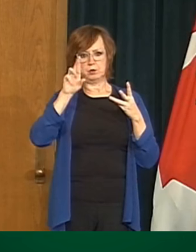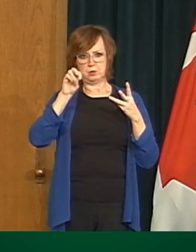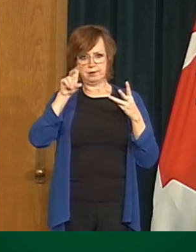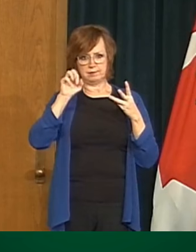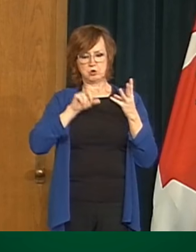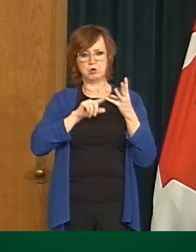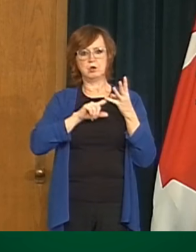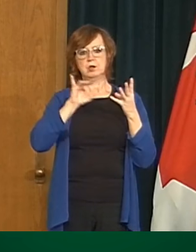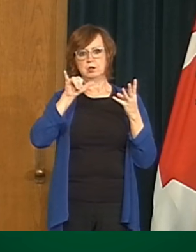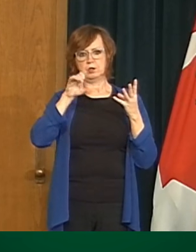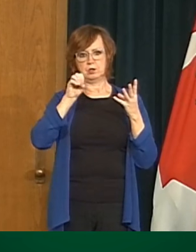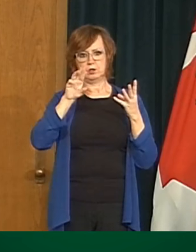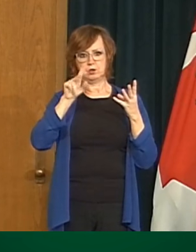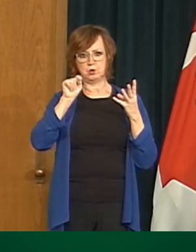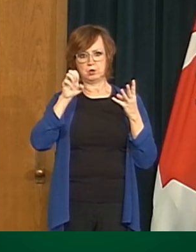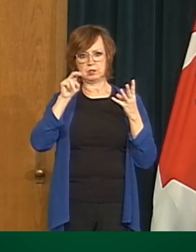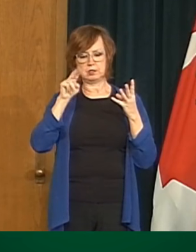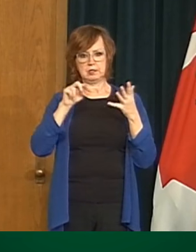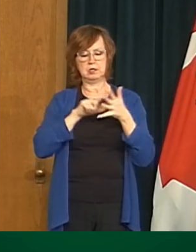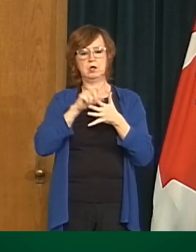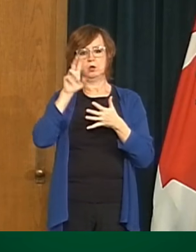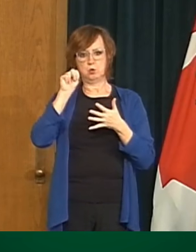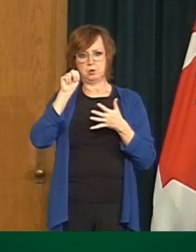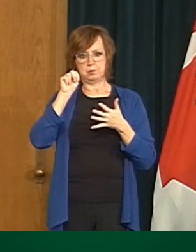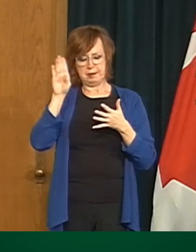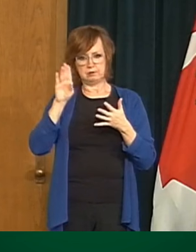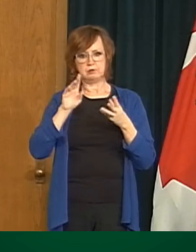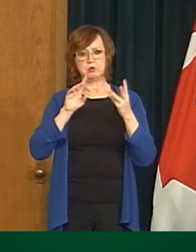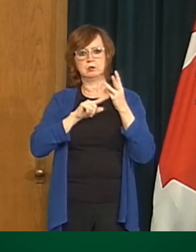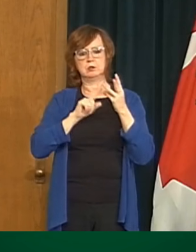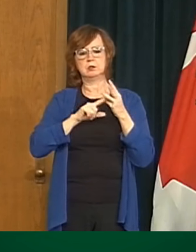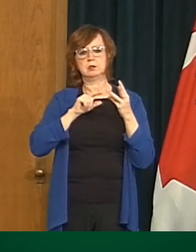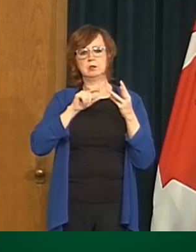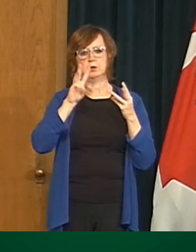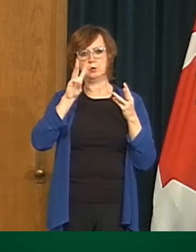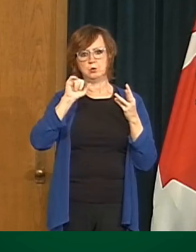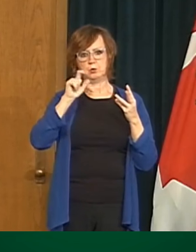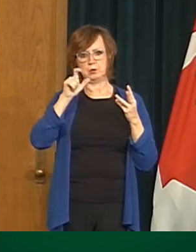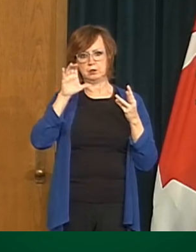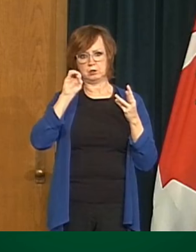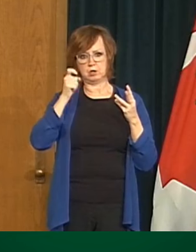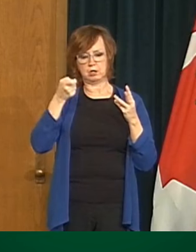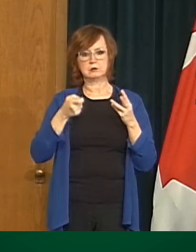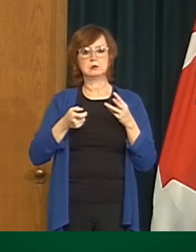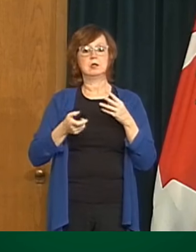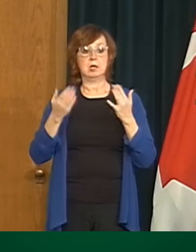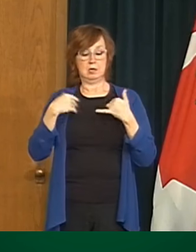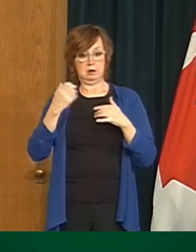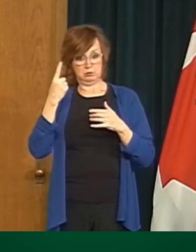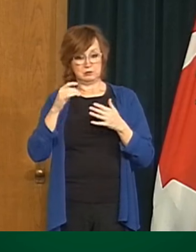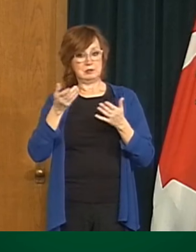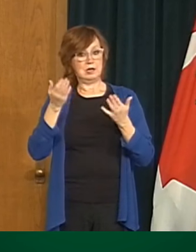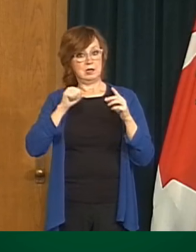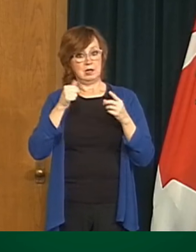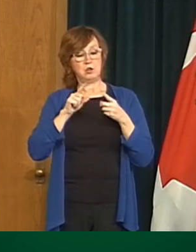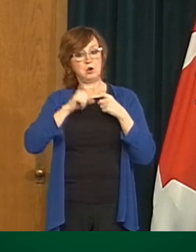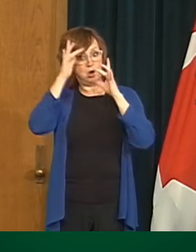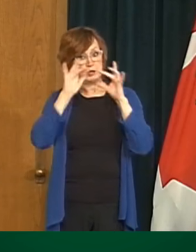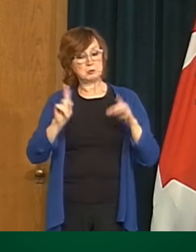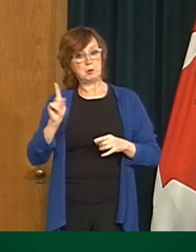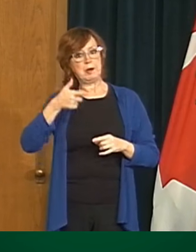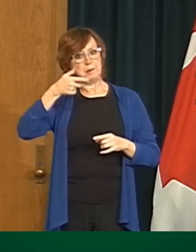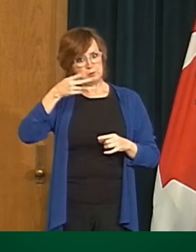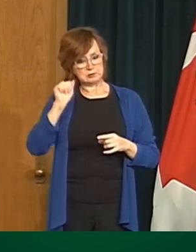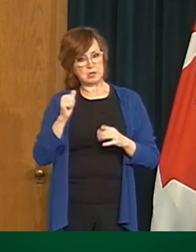in Wilcox. It included a new Prince Albert Victoria Hospital, as well as continuing towards the construction of a